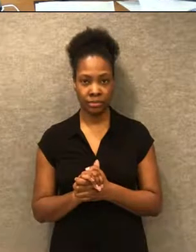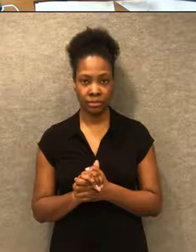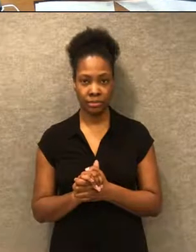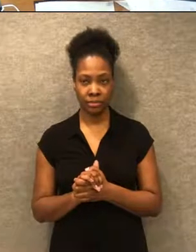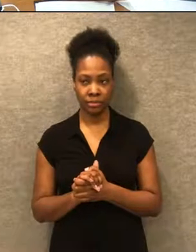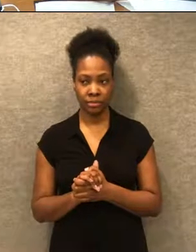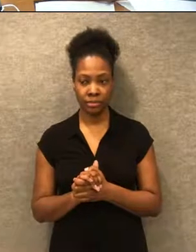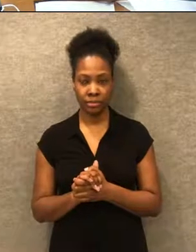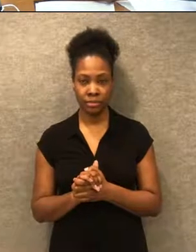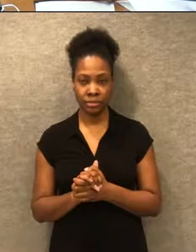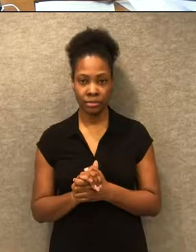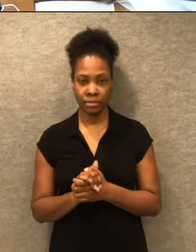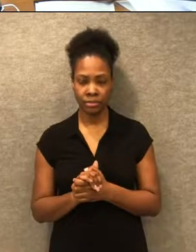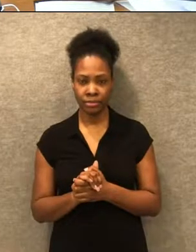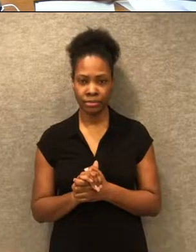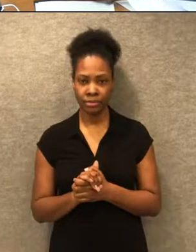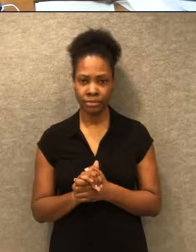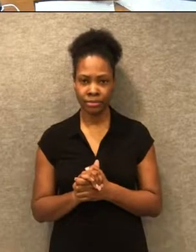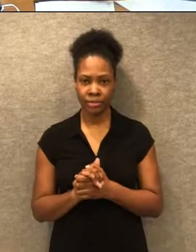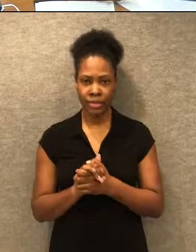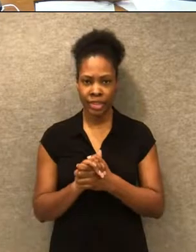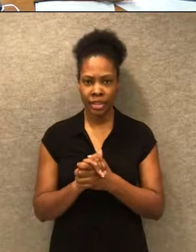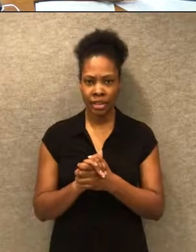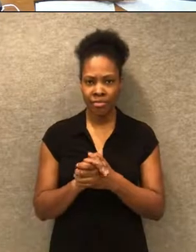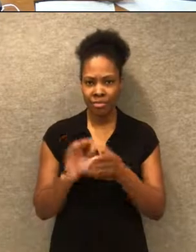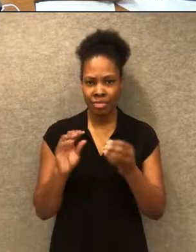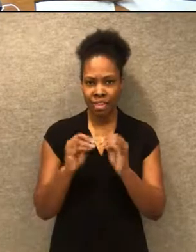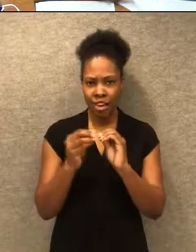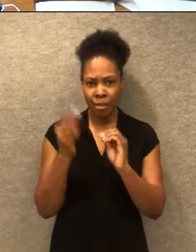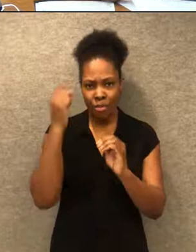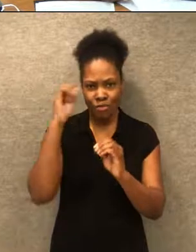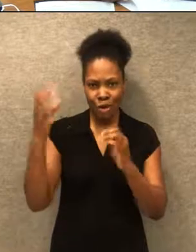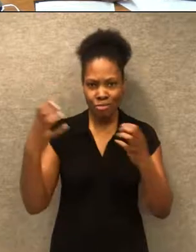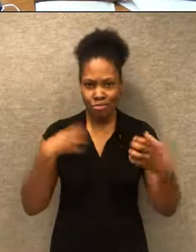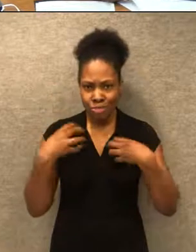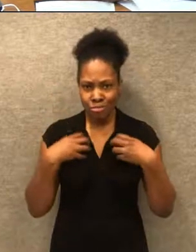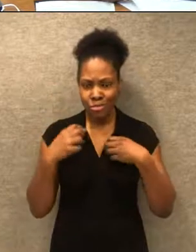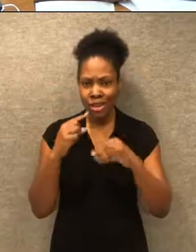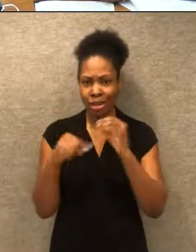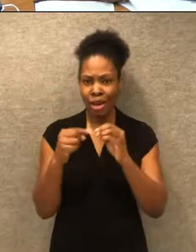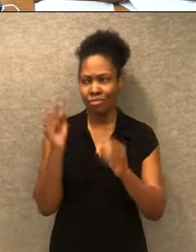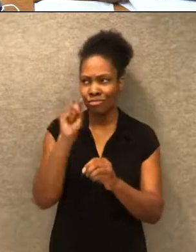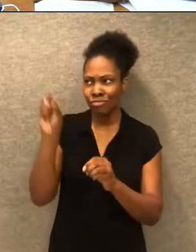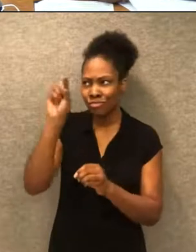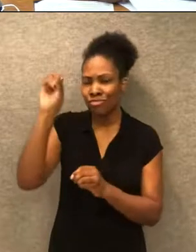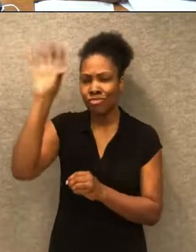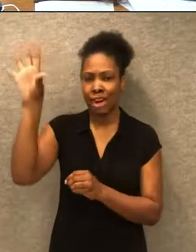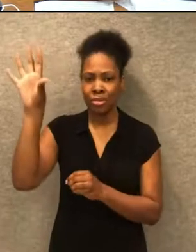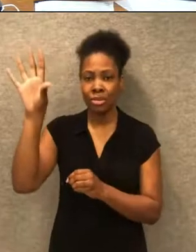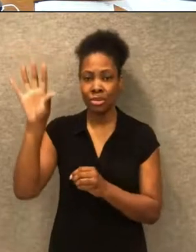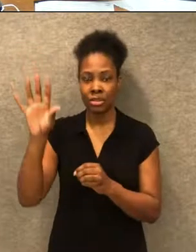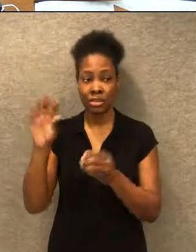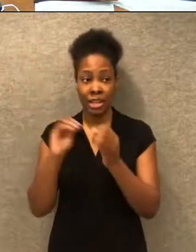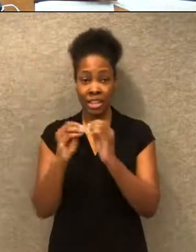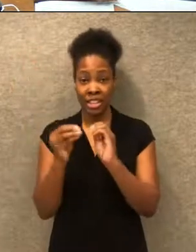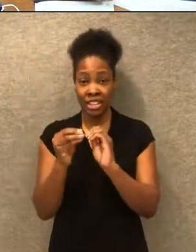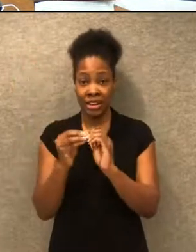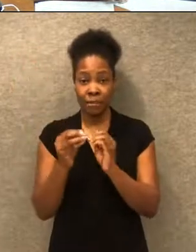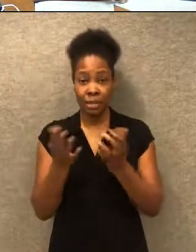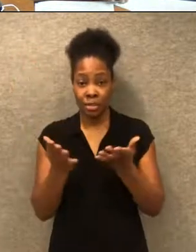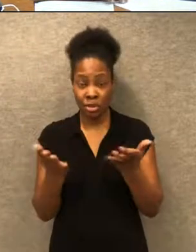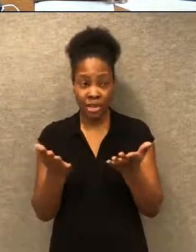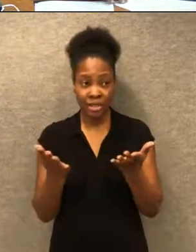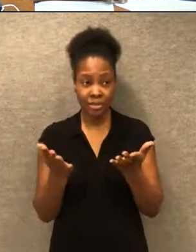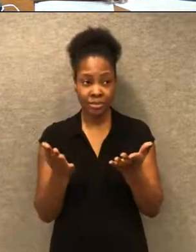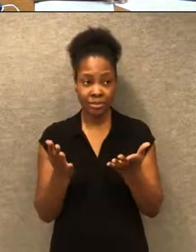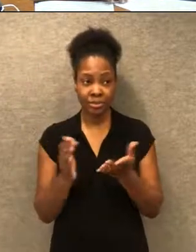Yep, and then what number do people call to complain about fireworks? Fireworks, we have a number here. This is our hotline. This